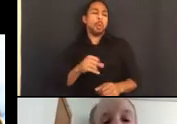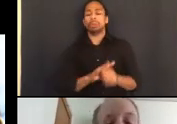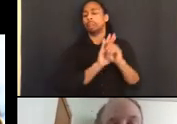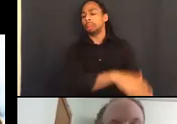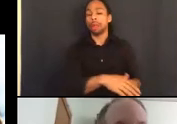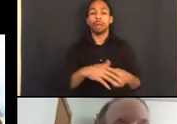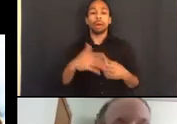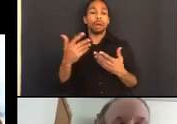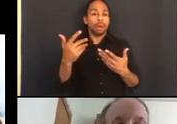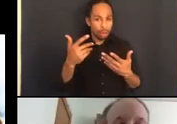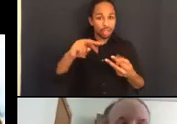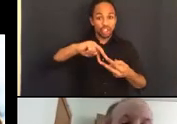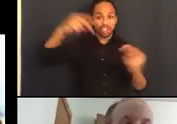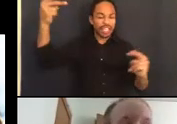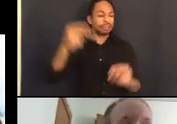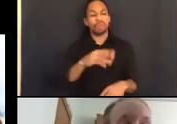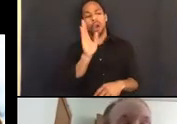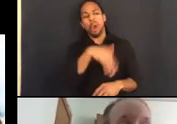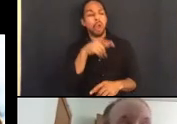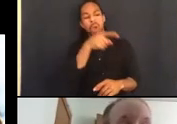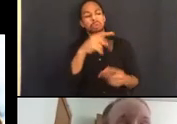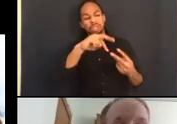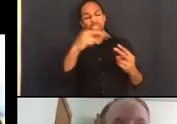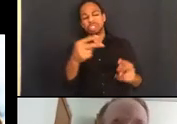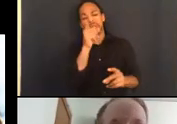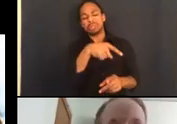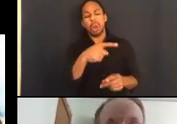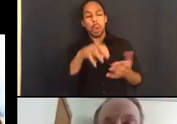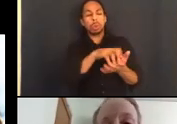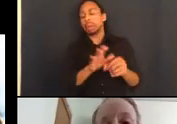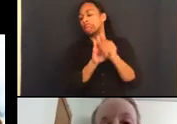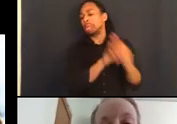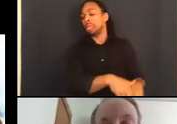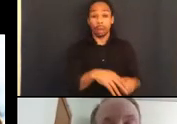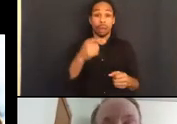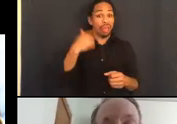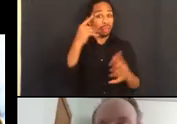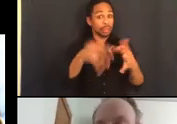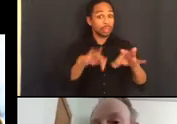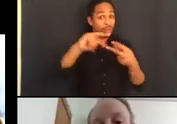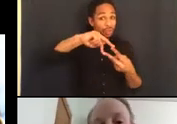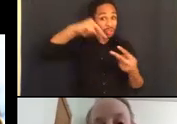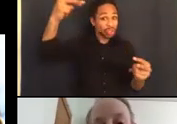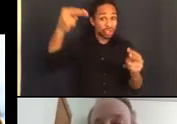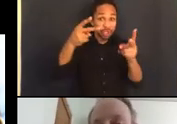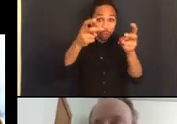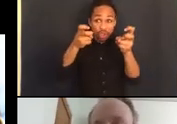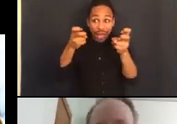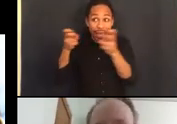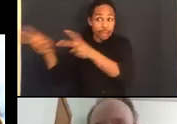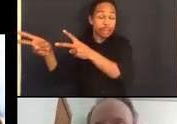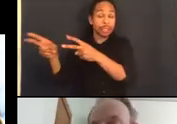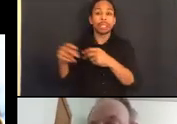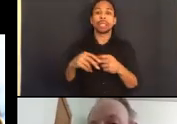And I think it's crucial to really call out eugenics in this moment, the belief in or justification of that